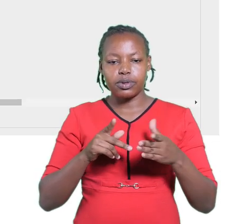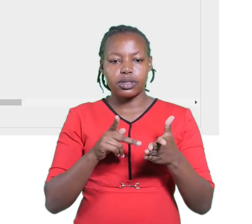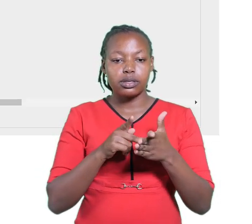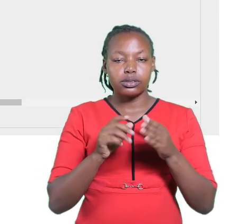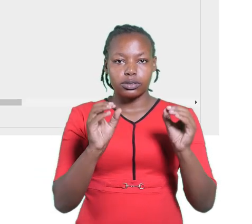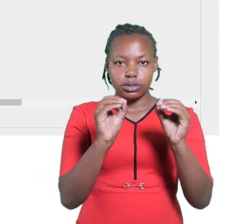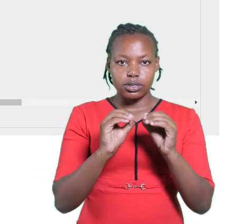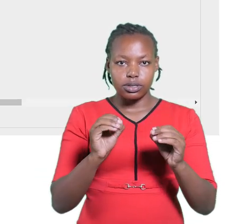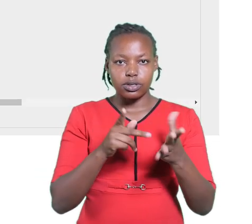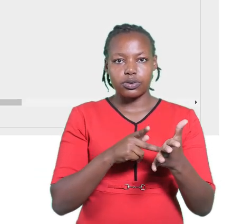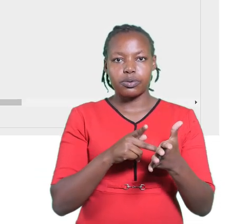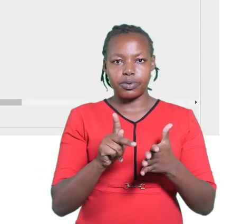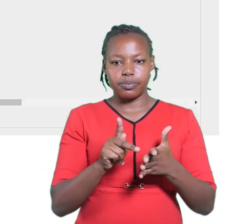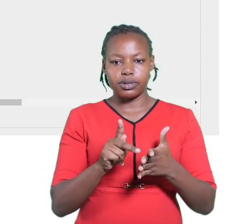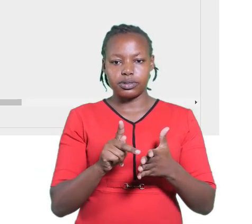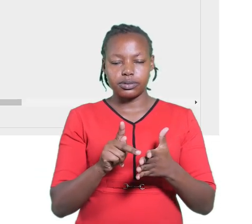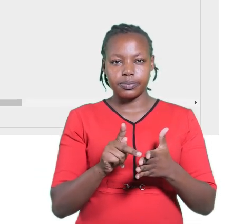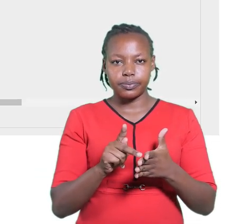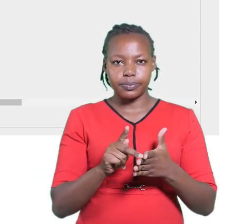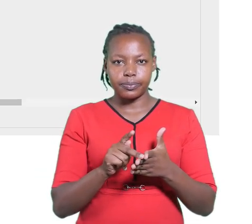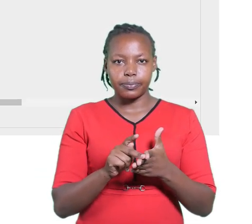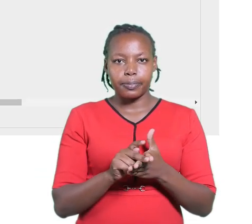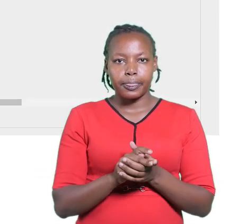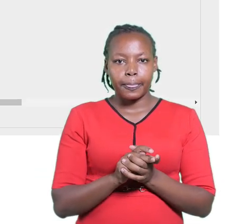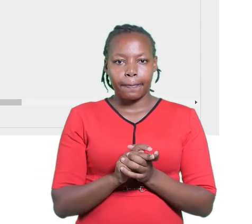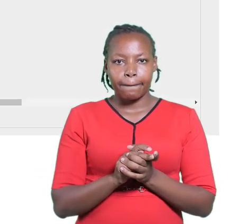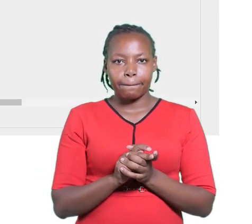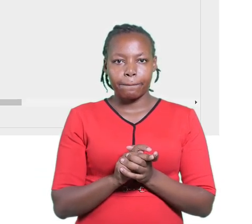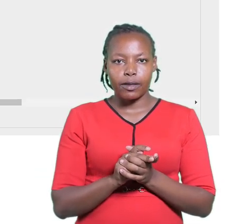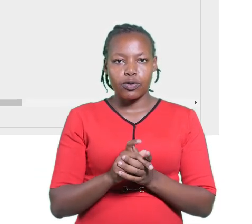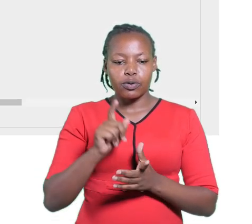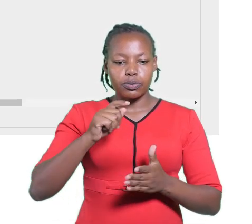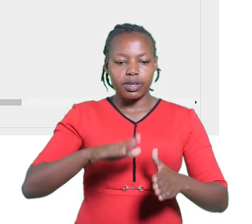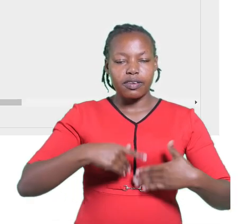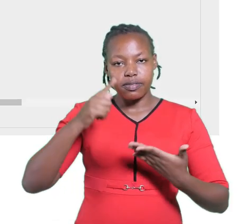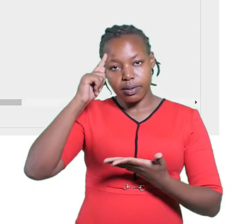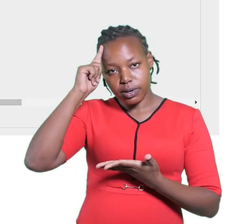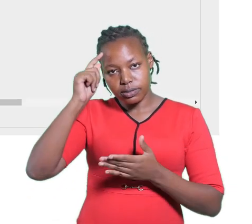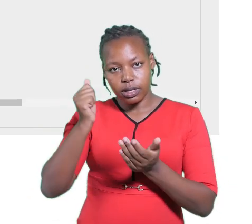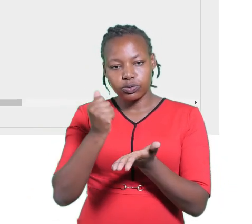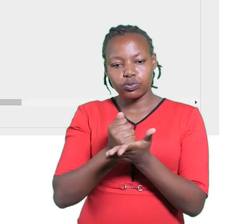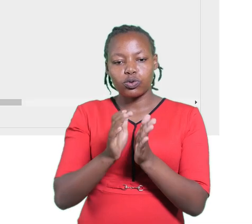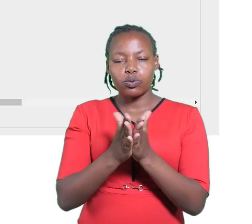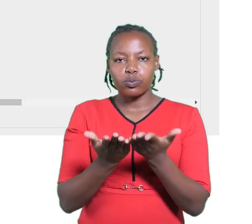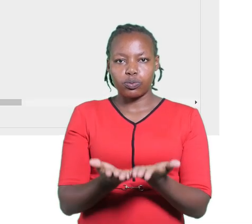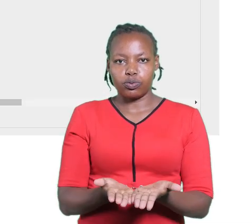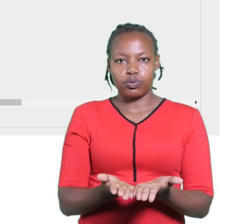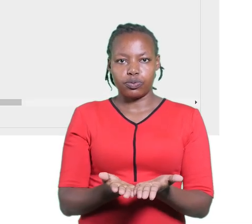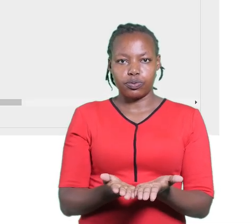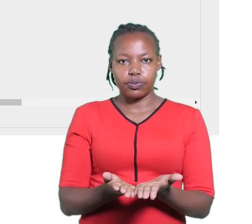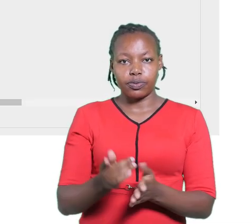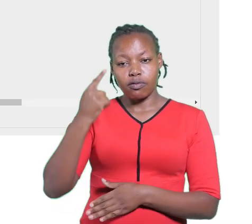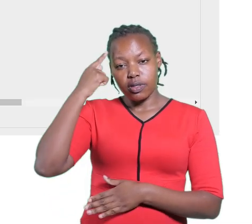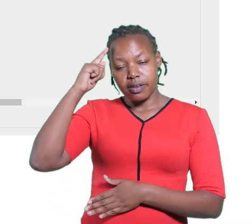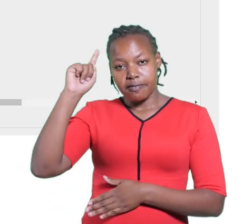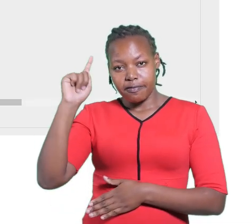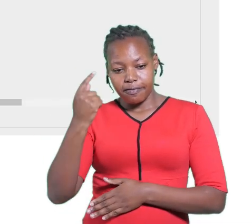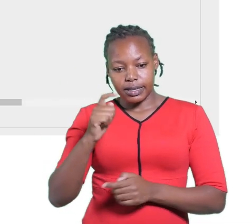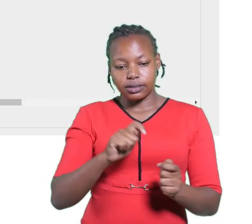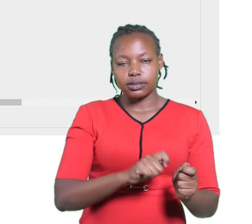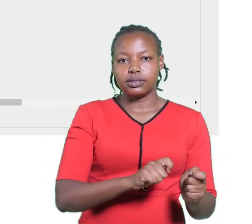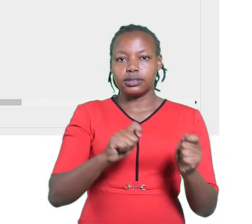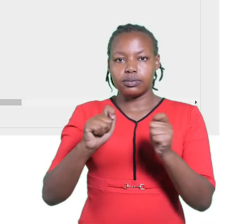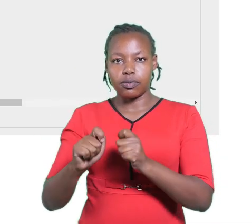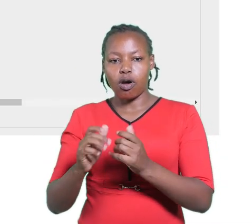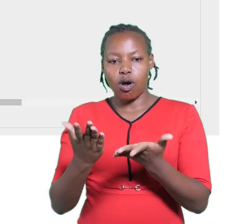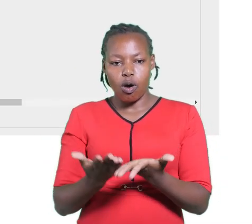sold through a wave auction or succession, the vehicle will be transferred by NTSA, which will initiate the process